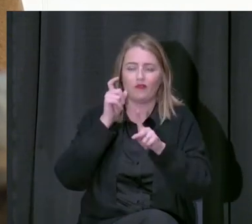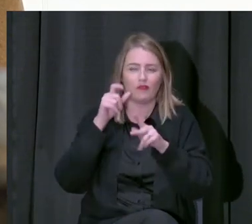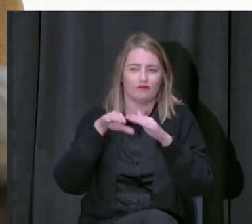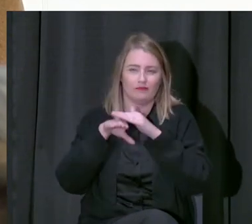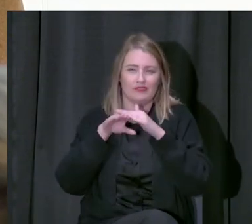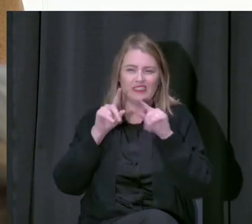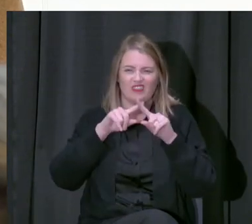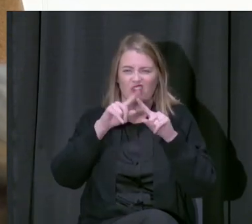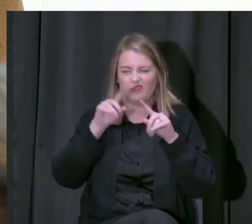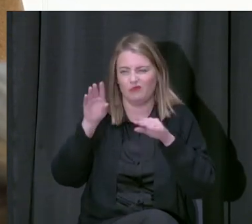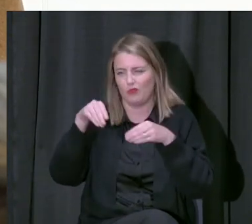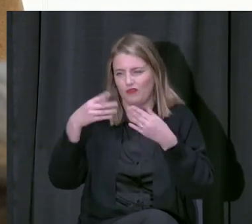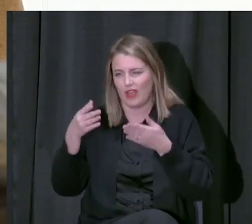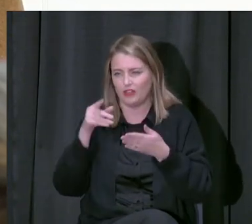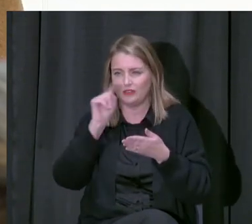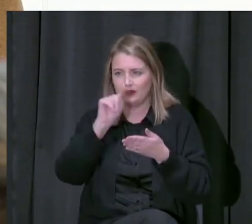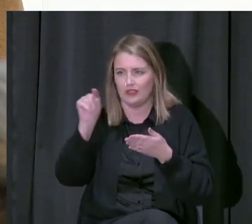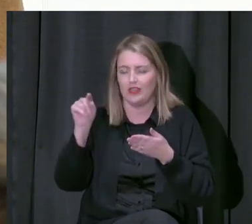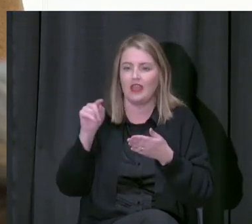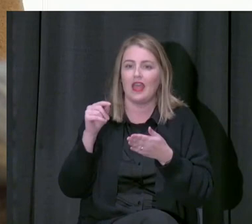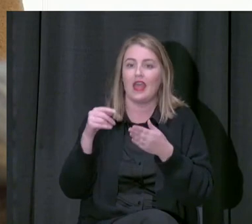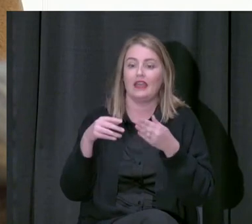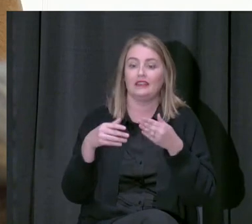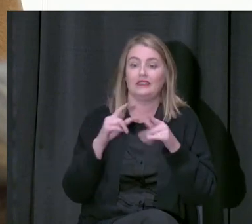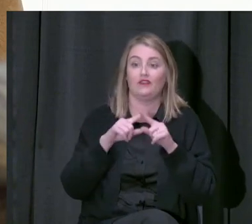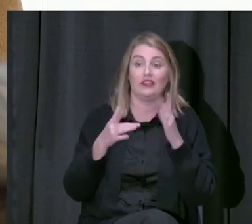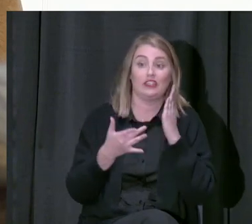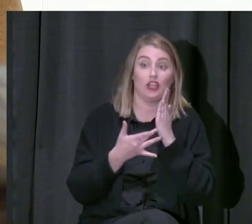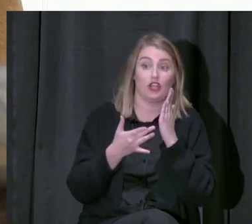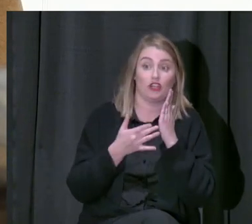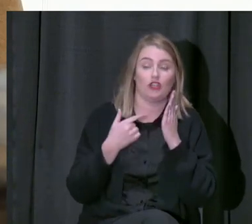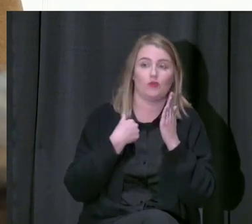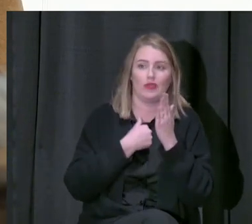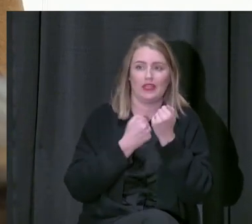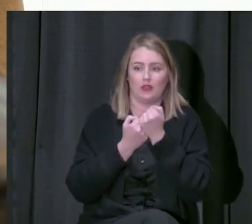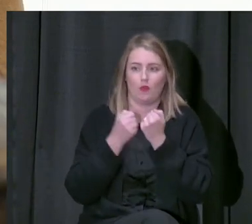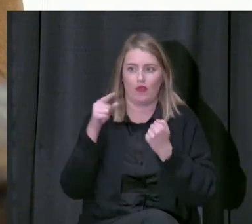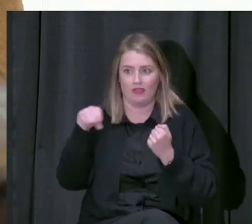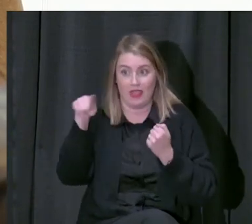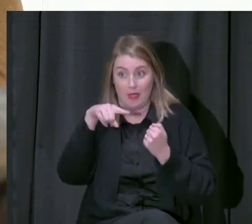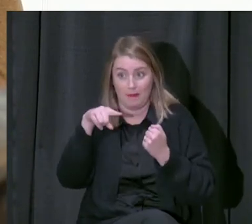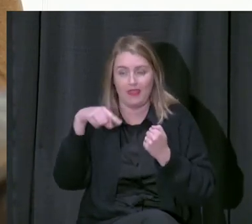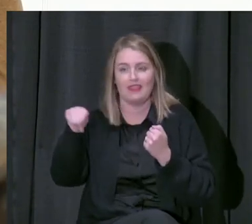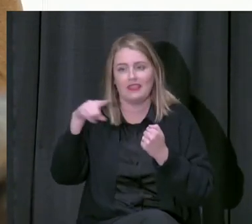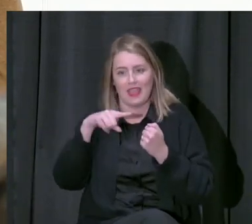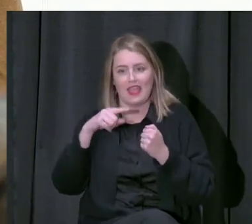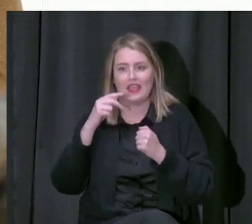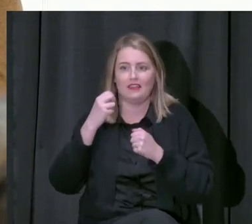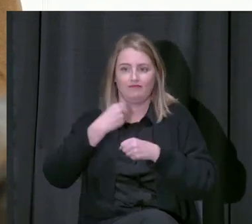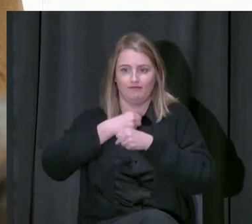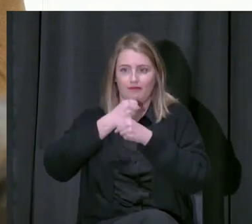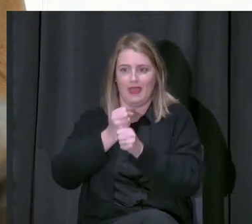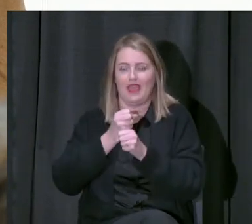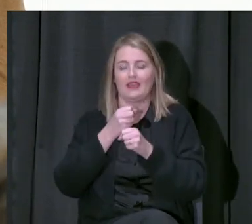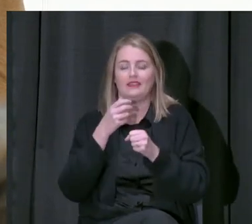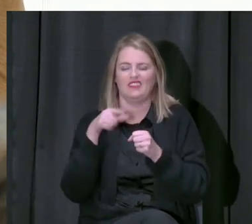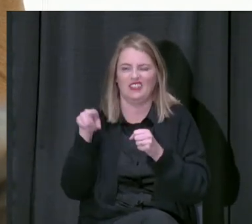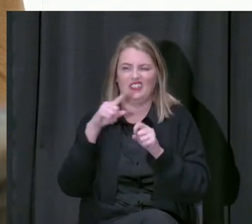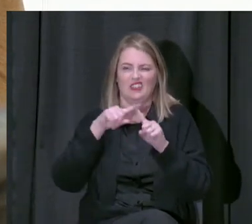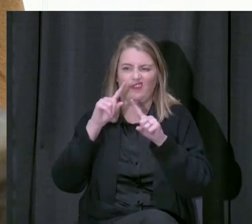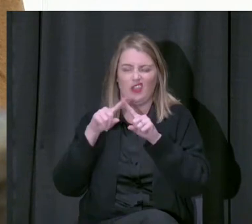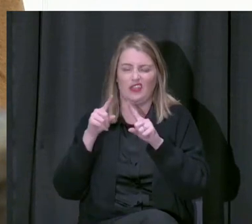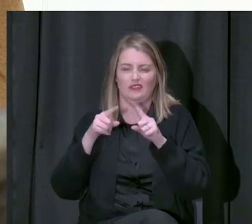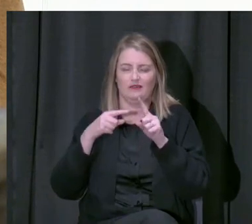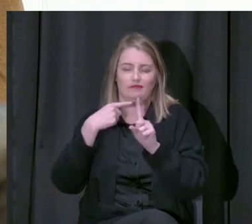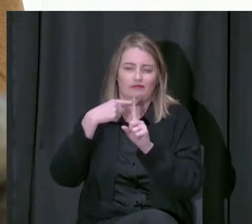providers. And also we build the technology so that we can support them so that they can generate these assets in scale. So that has